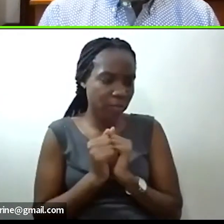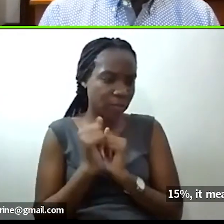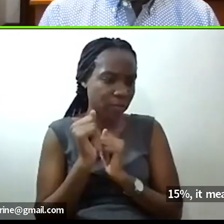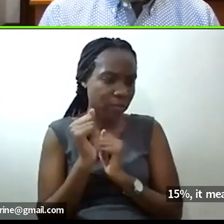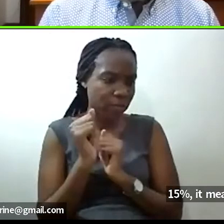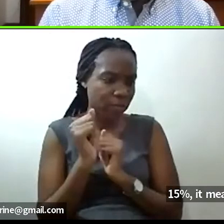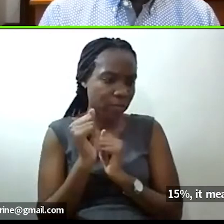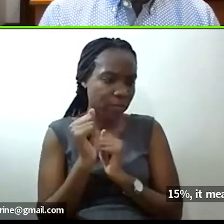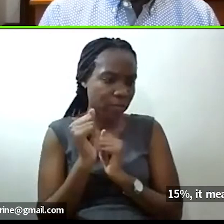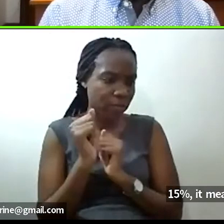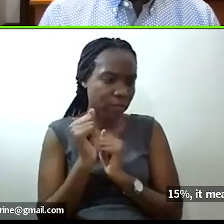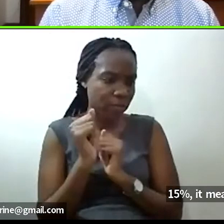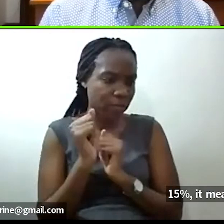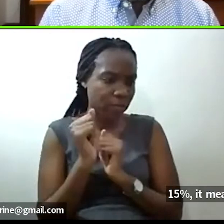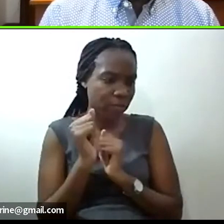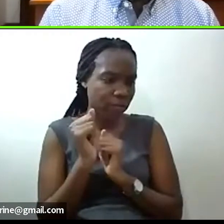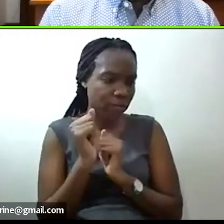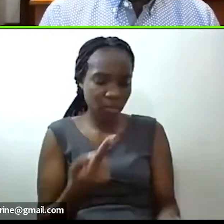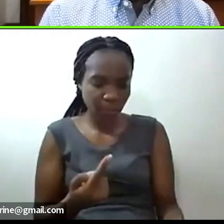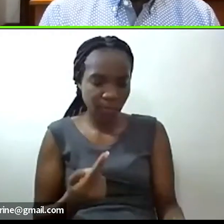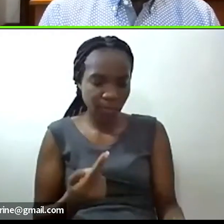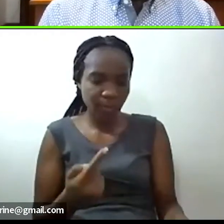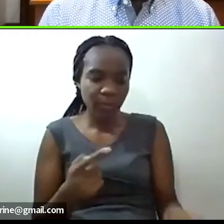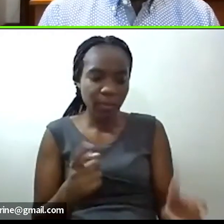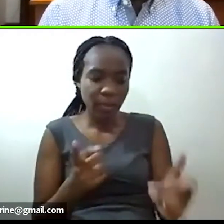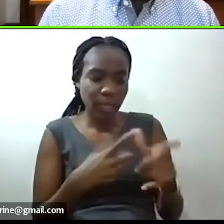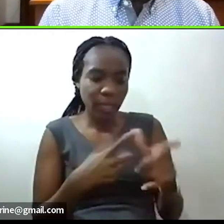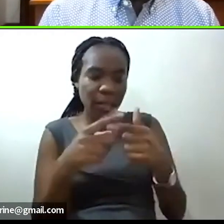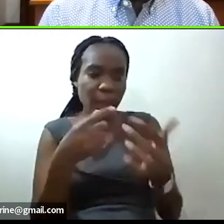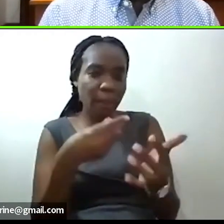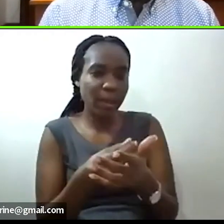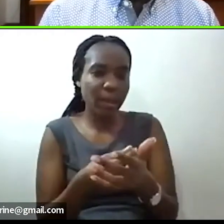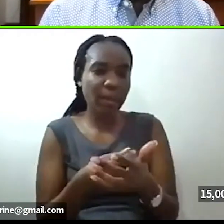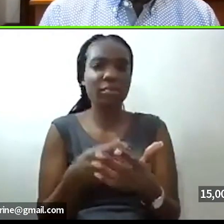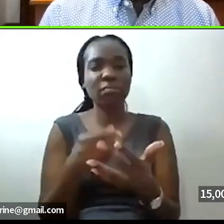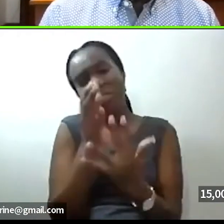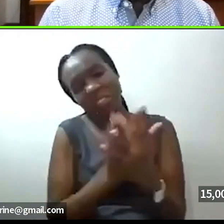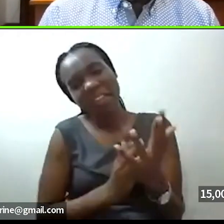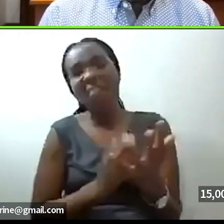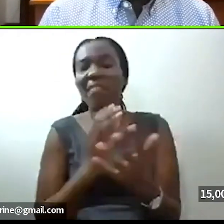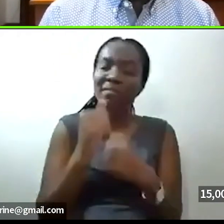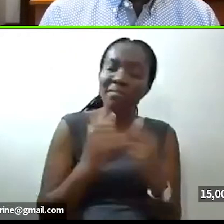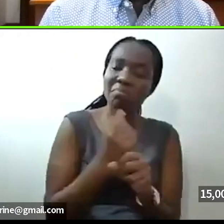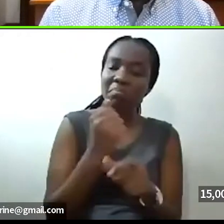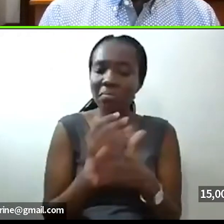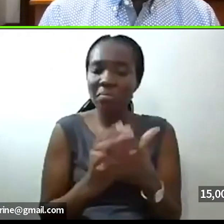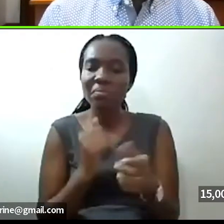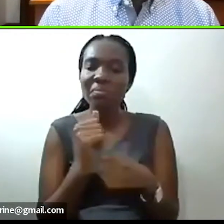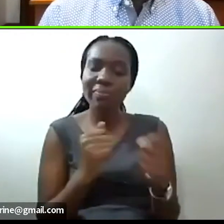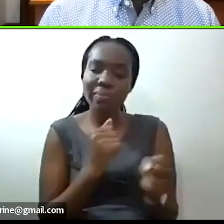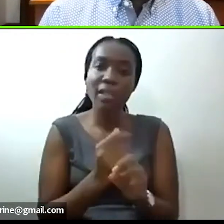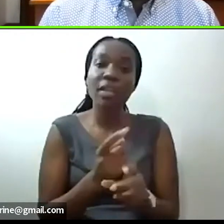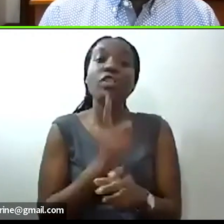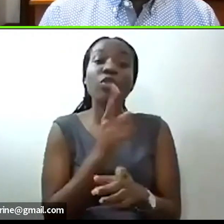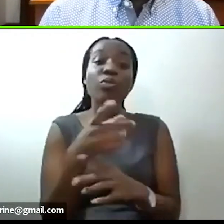15,000 a year paid semi-annually. So you get 7,500 every 6 months, and